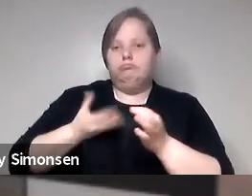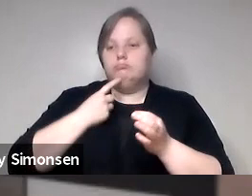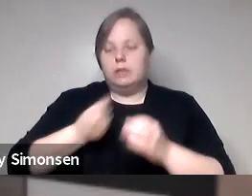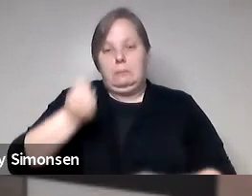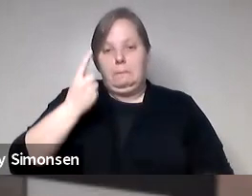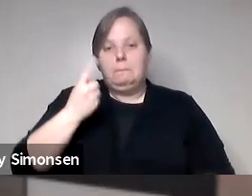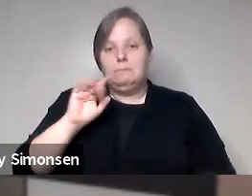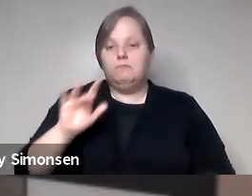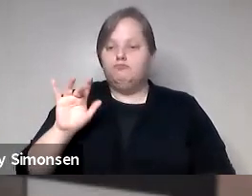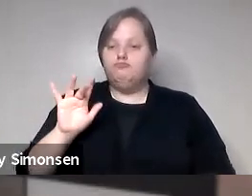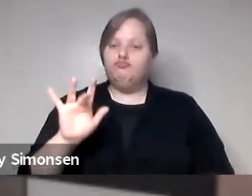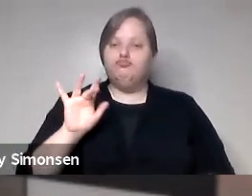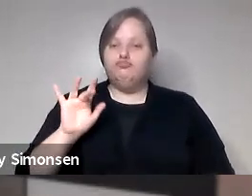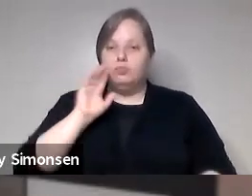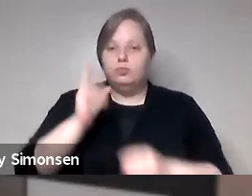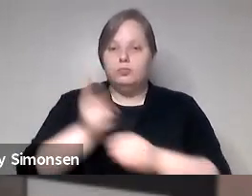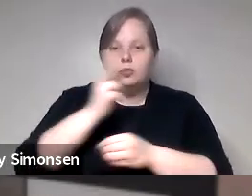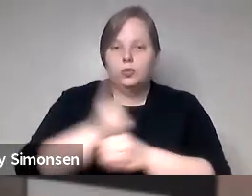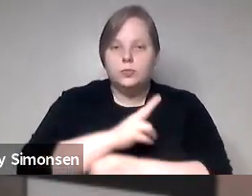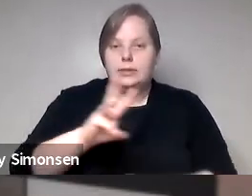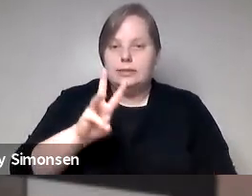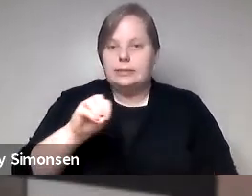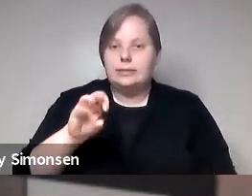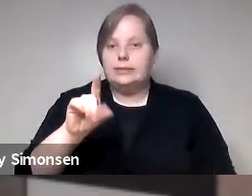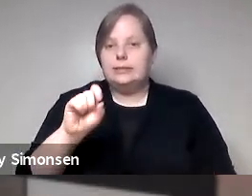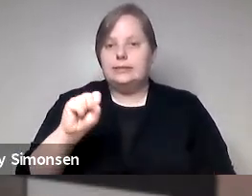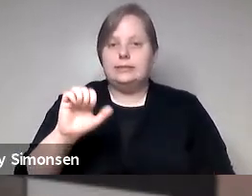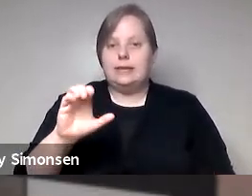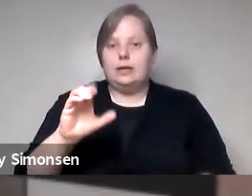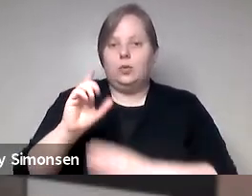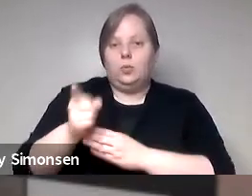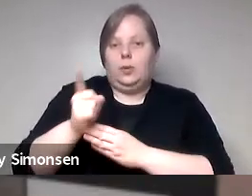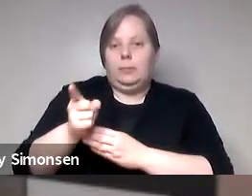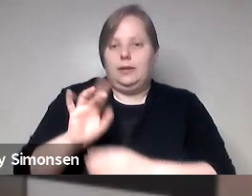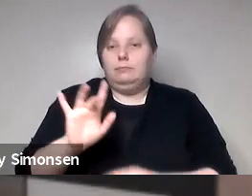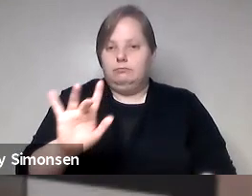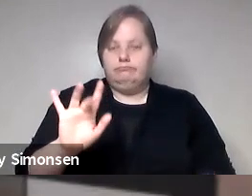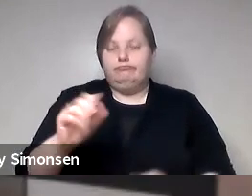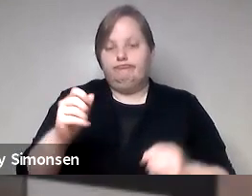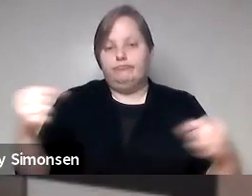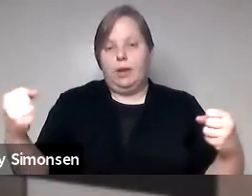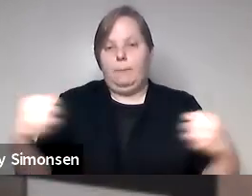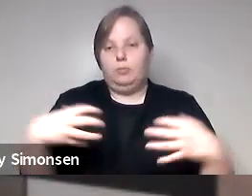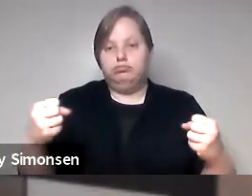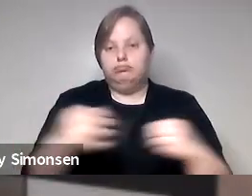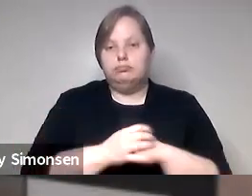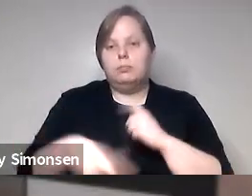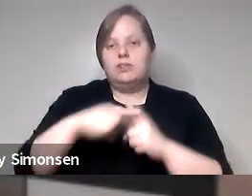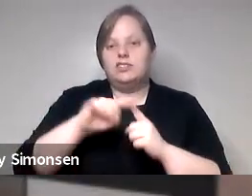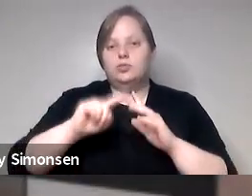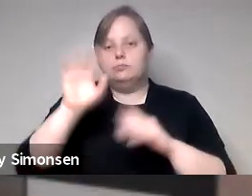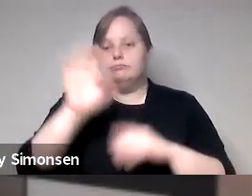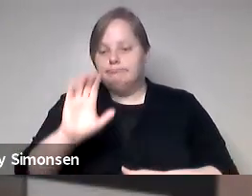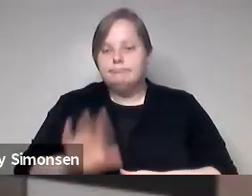she is going to use the 60-second or 1-minute button, and also to find the start button